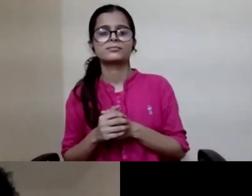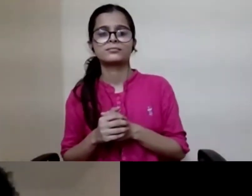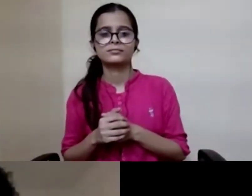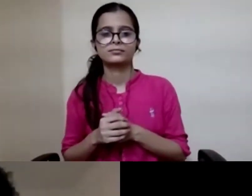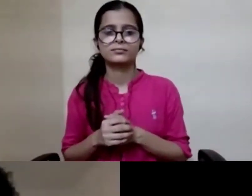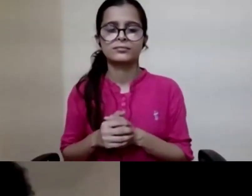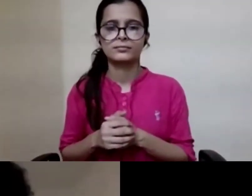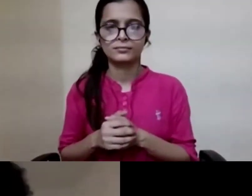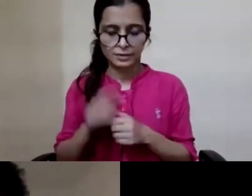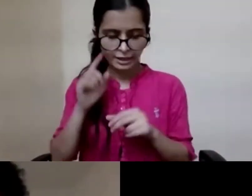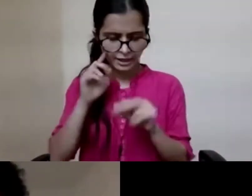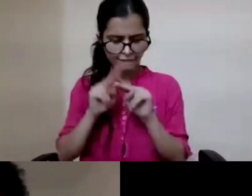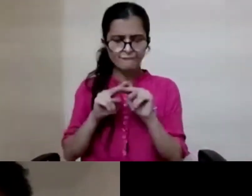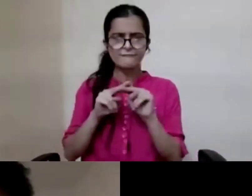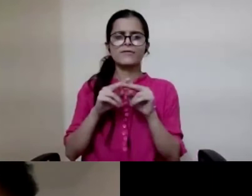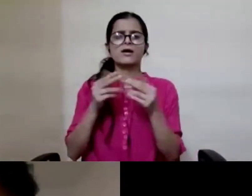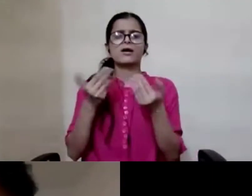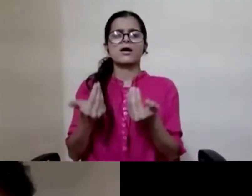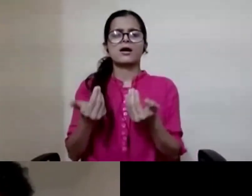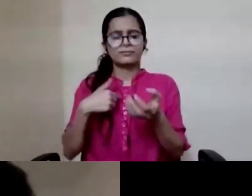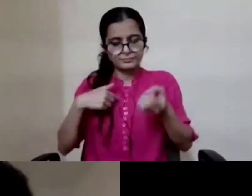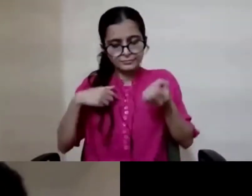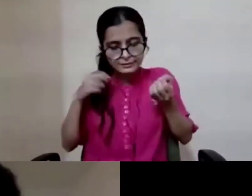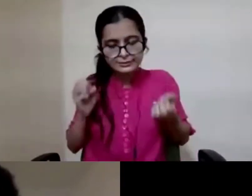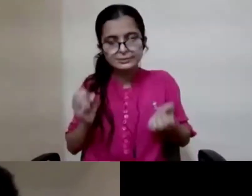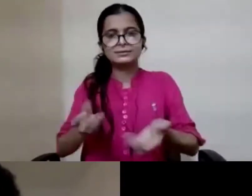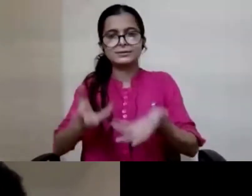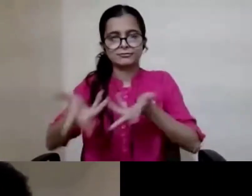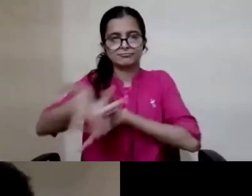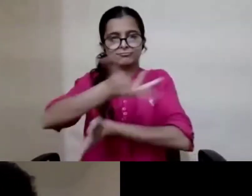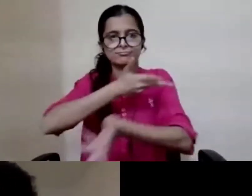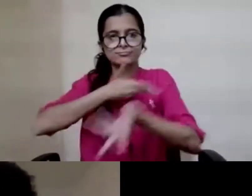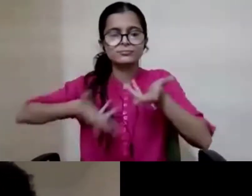But if I can start the discussion